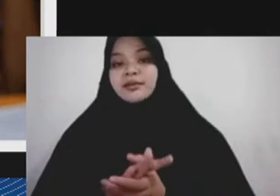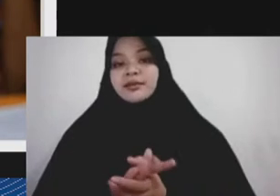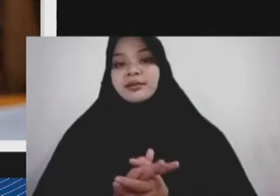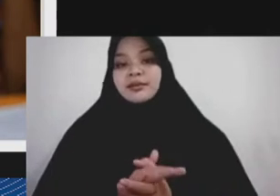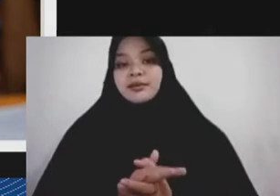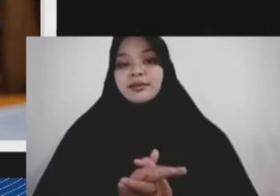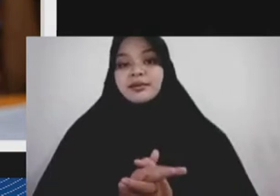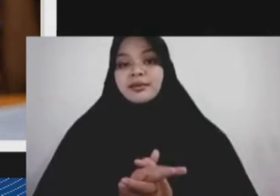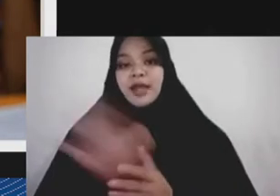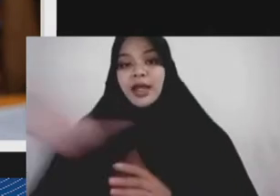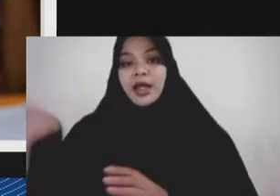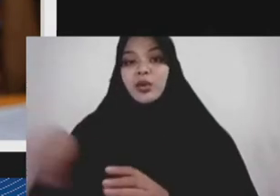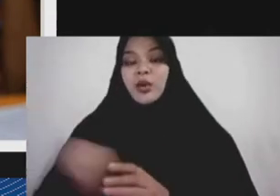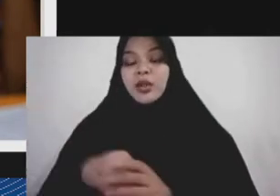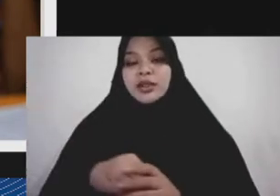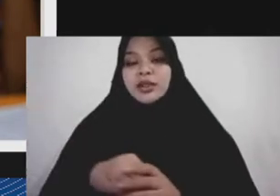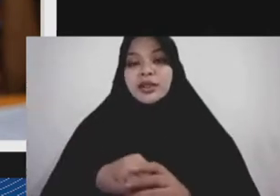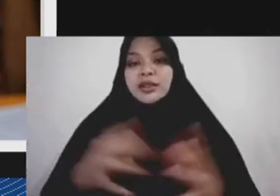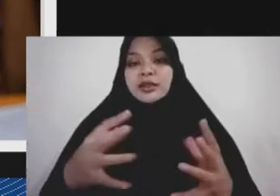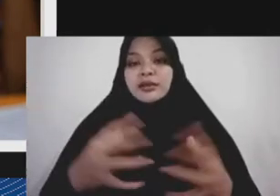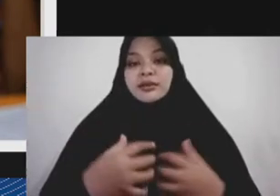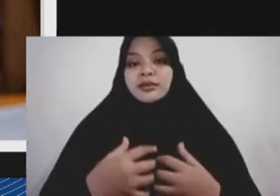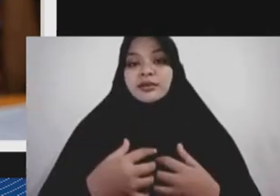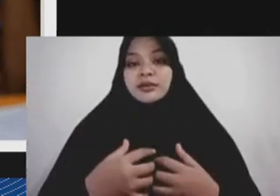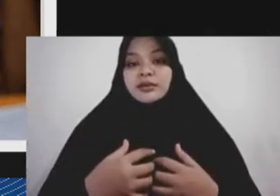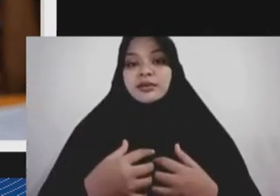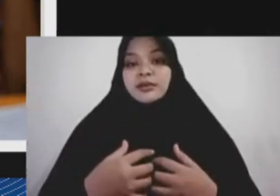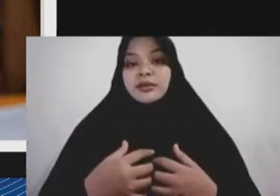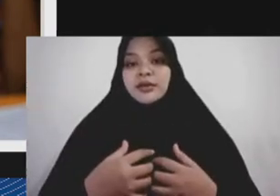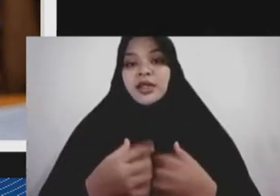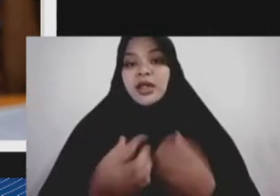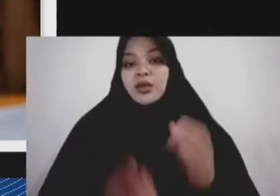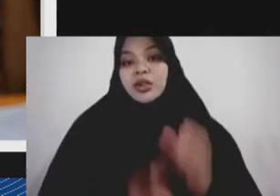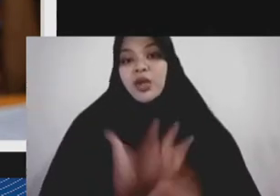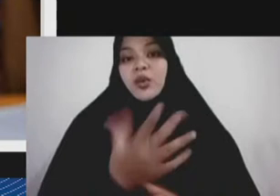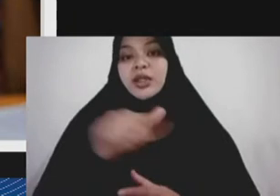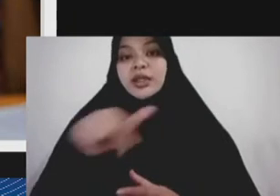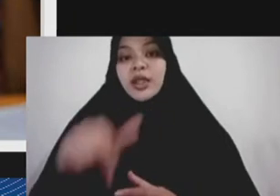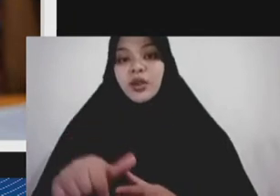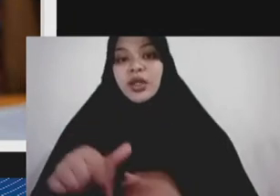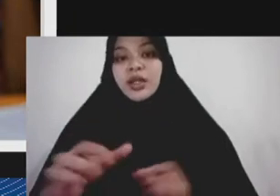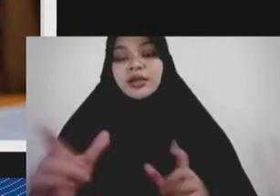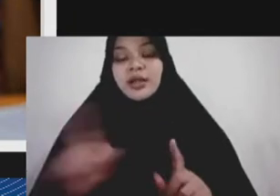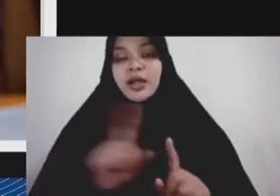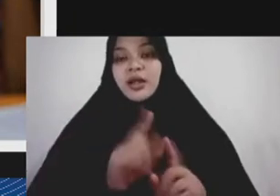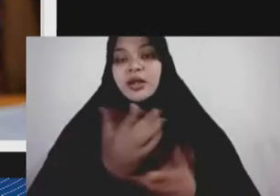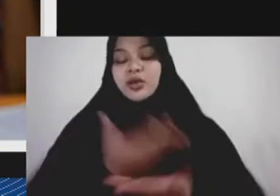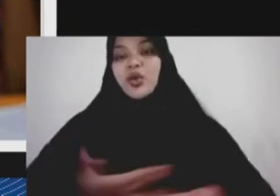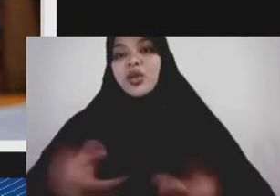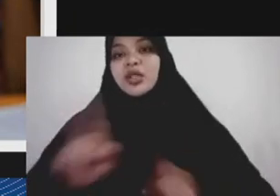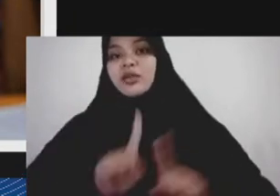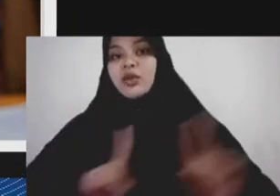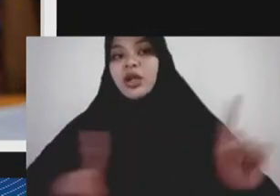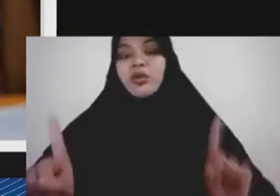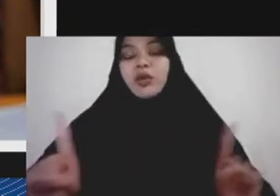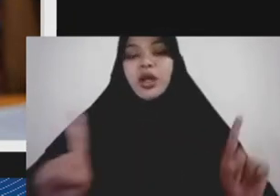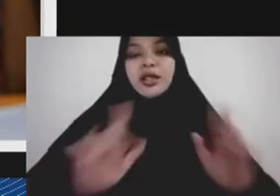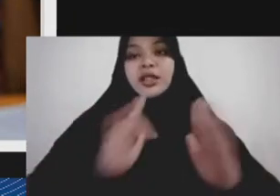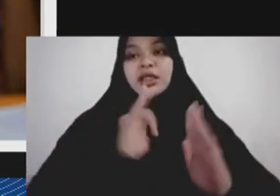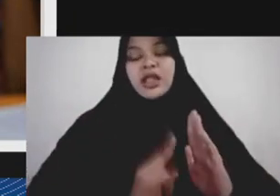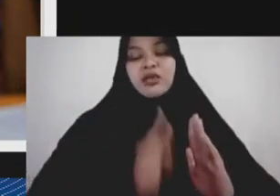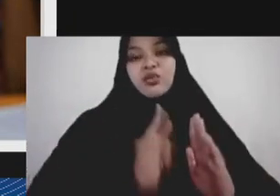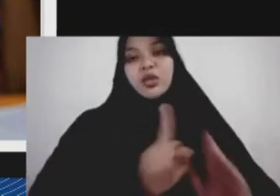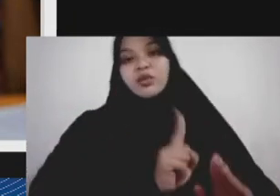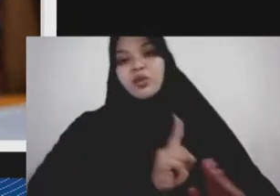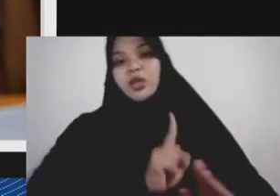adapted. The diversion of health resources, social distancing, stay-at-home orders have rendered gender-based